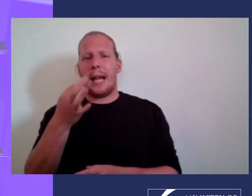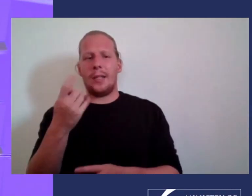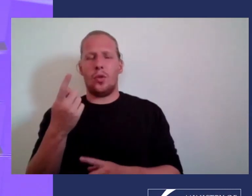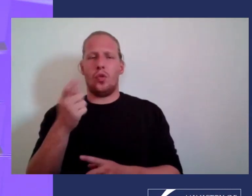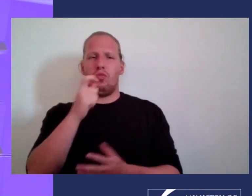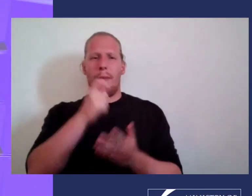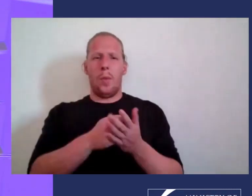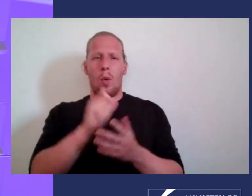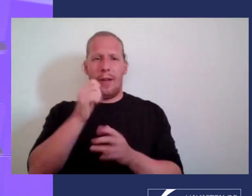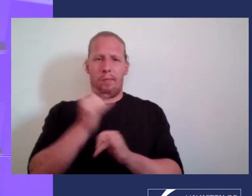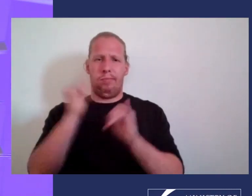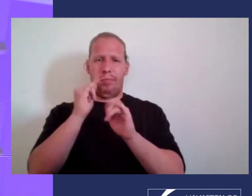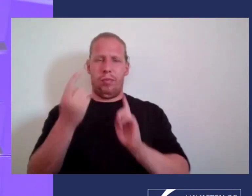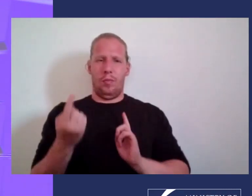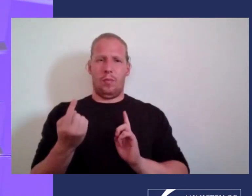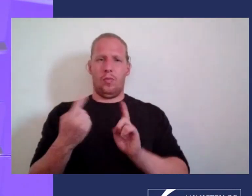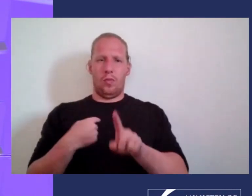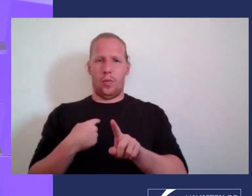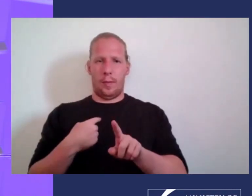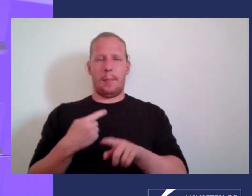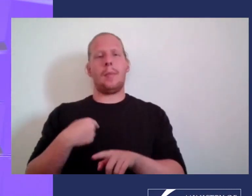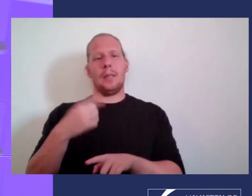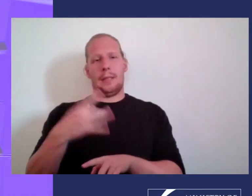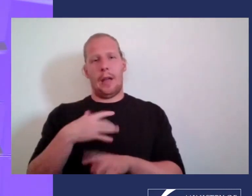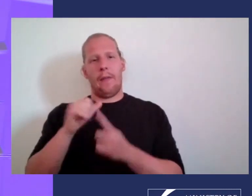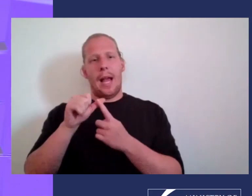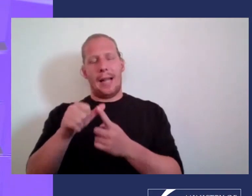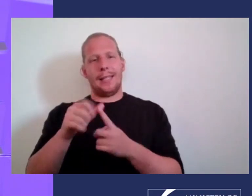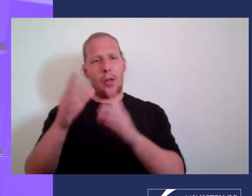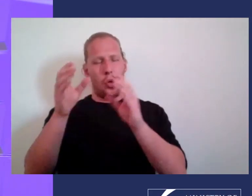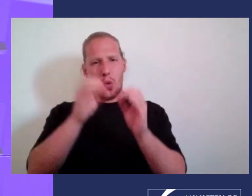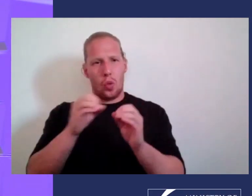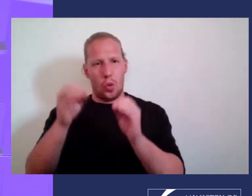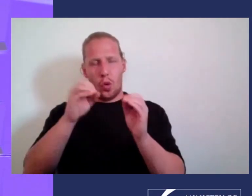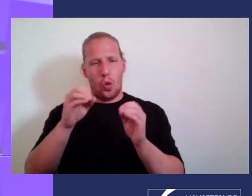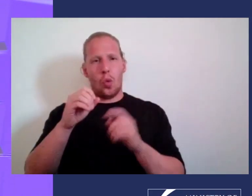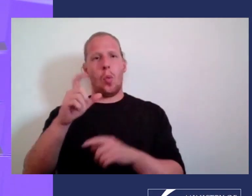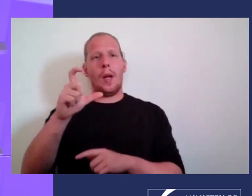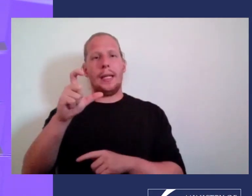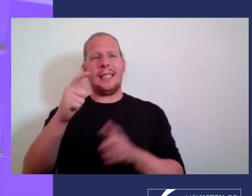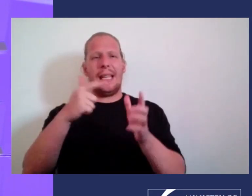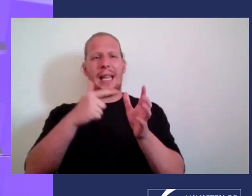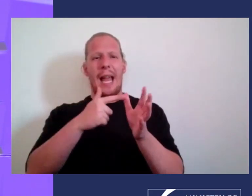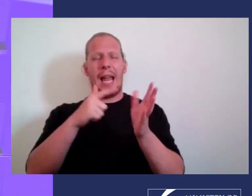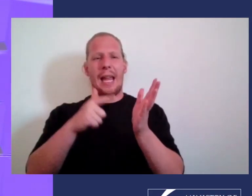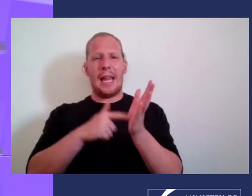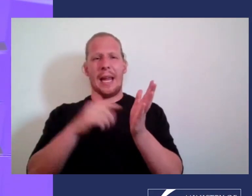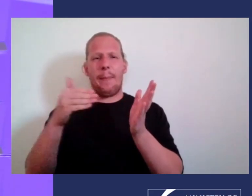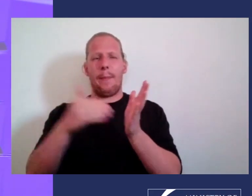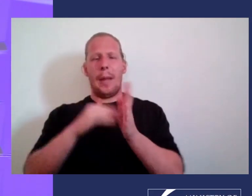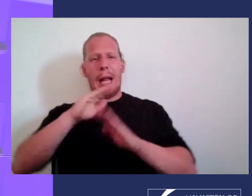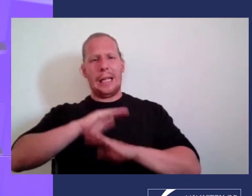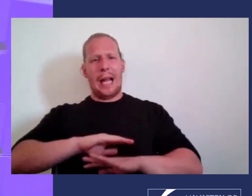just Google Centre for Adverse Reactions Monitoring, which is CALM. It's online and you can fill out the form